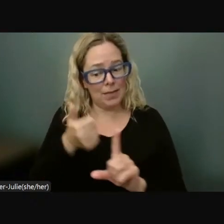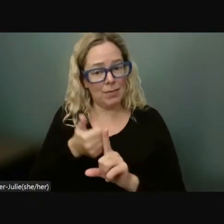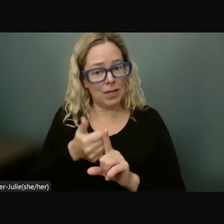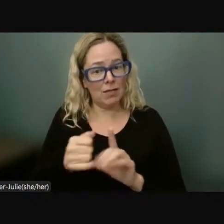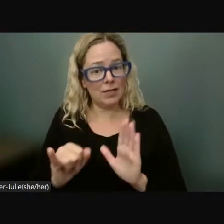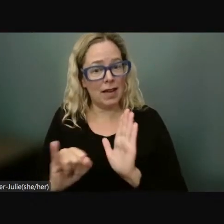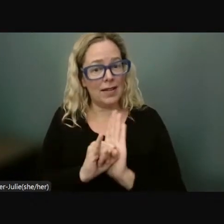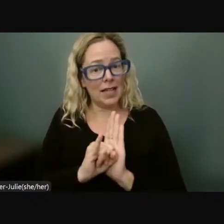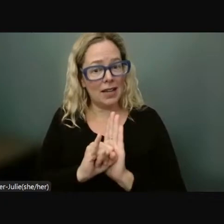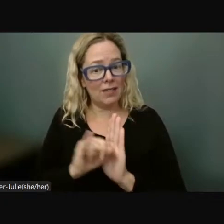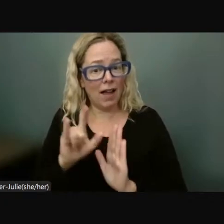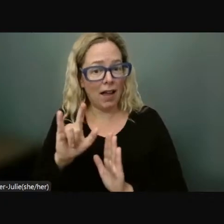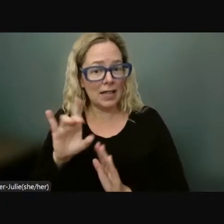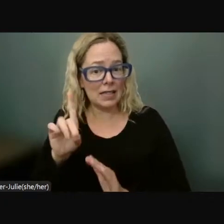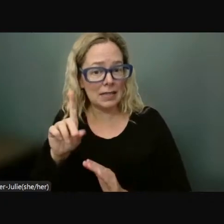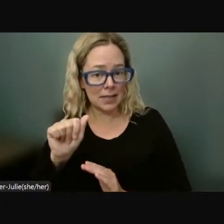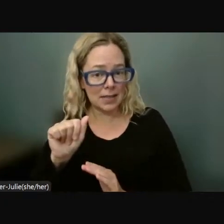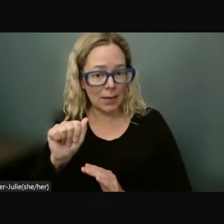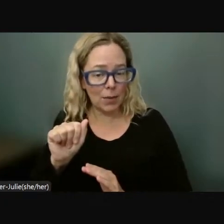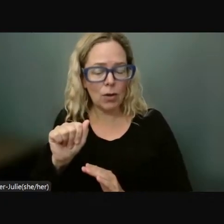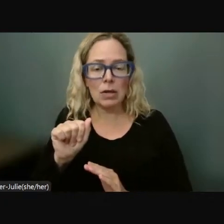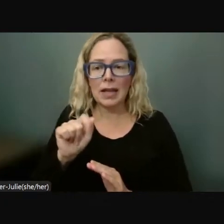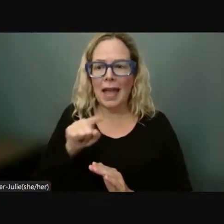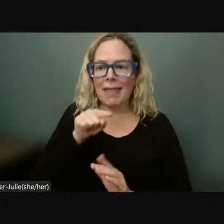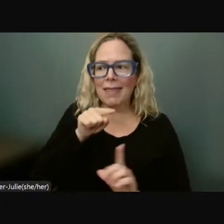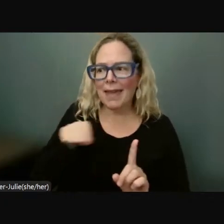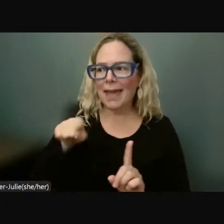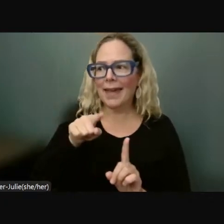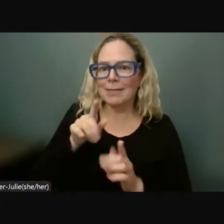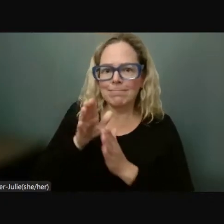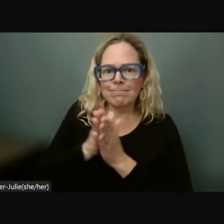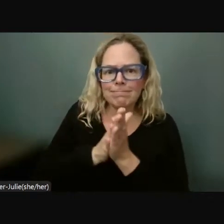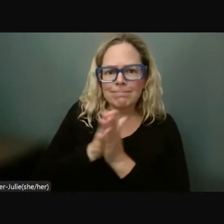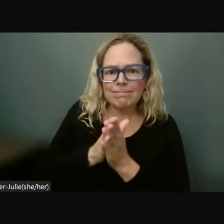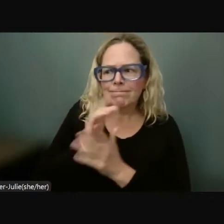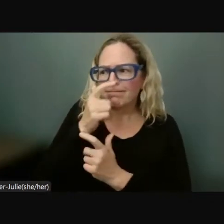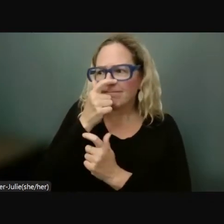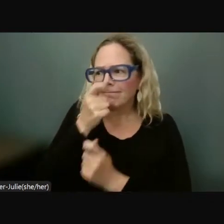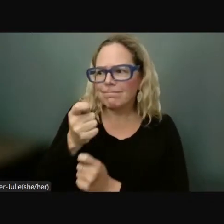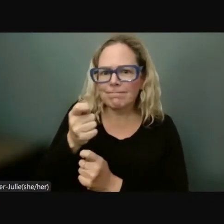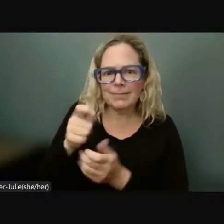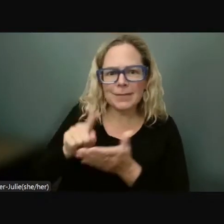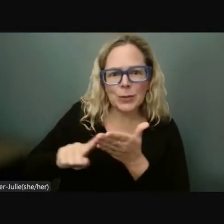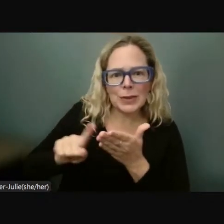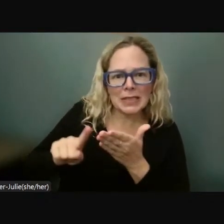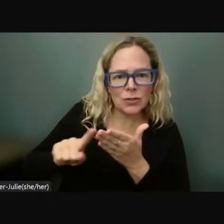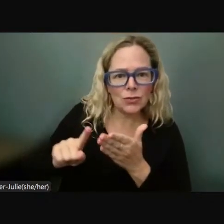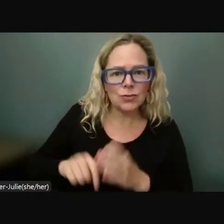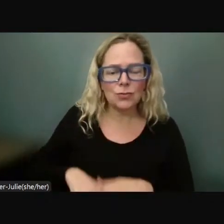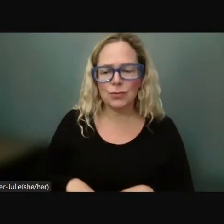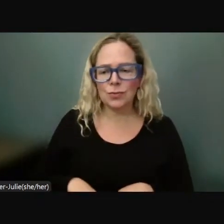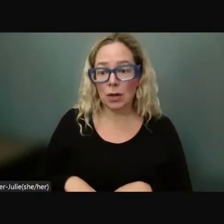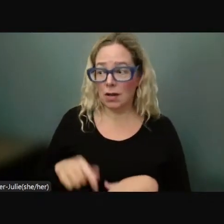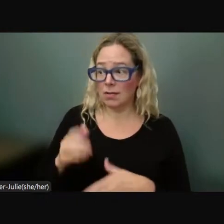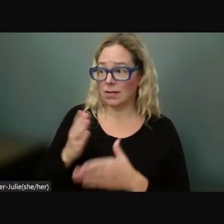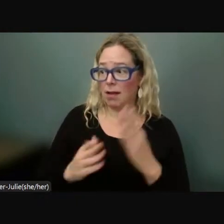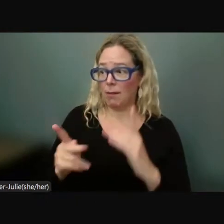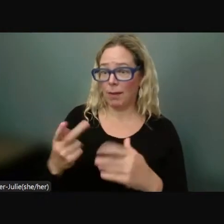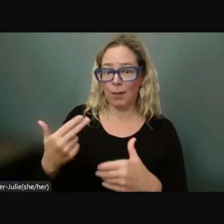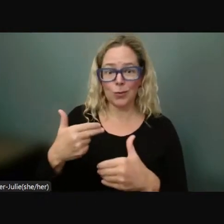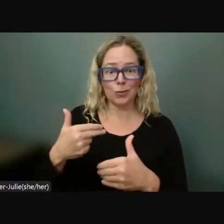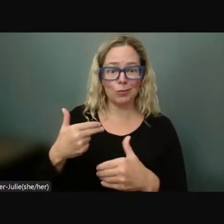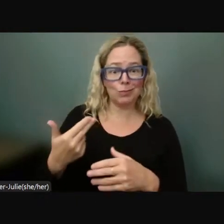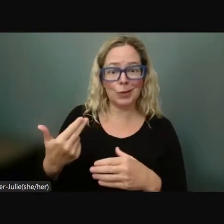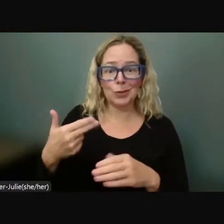that they see themselves in some way or are interested in some way of being a researcher. We have some people that join our lab because they